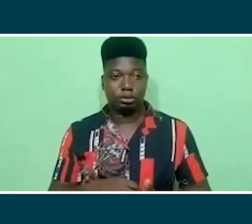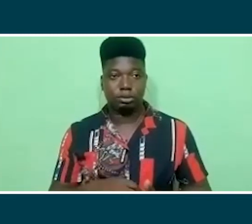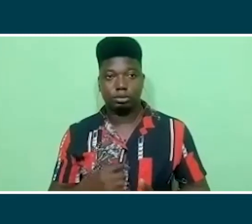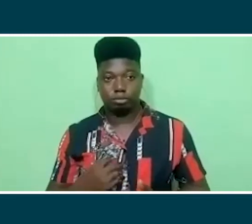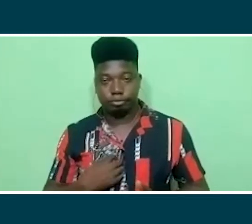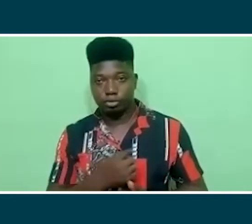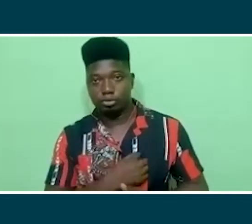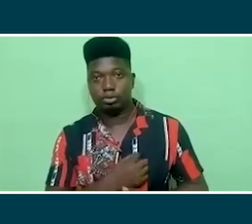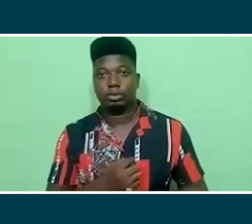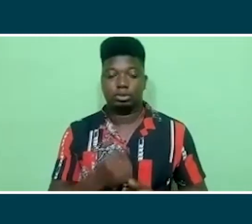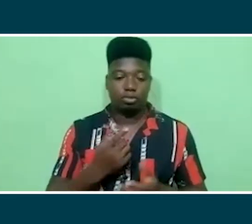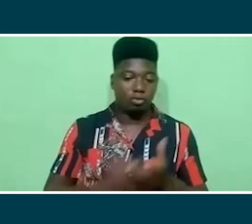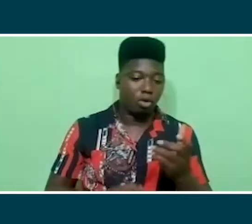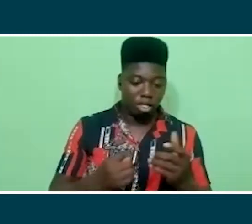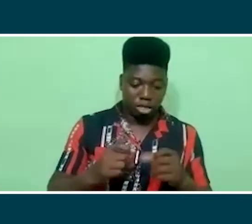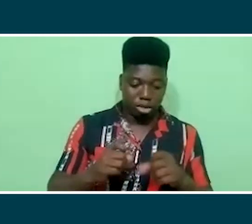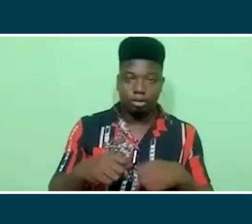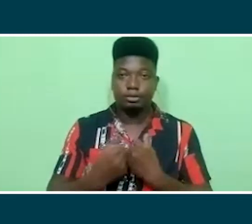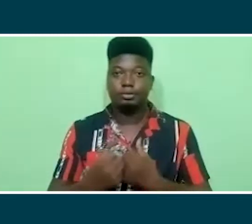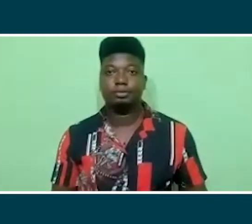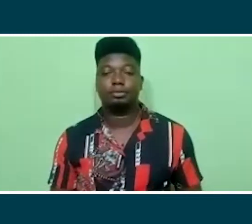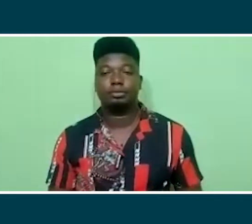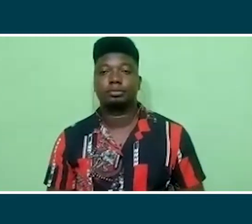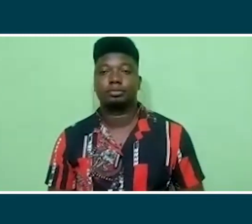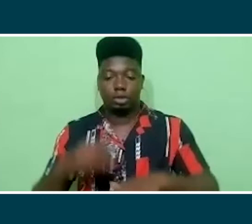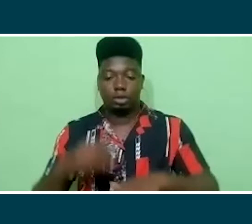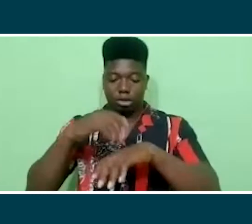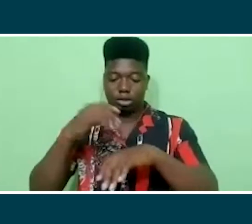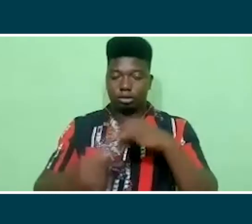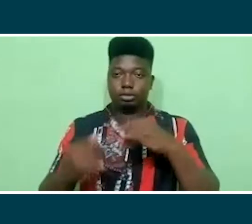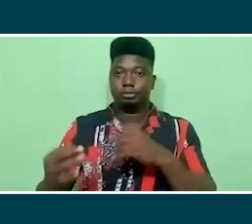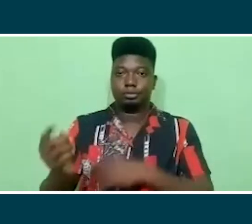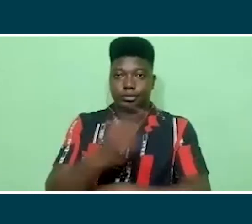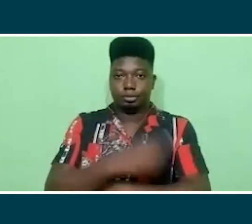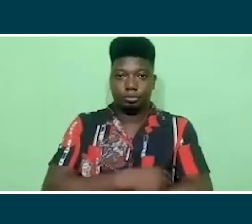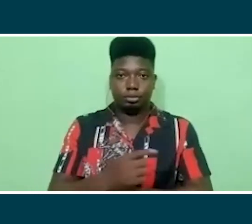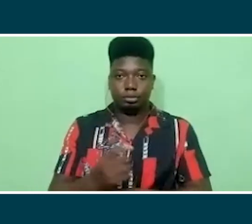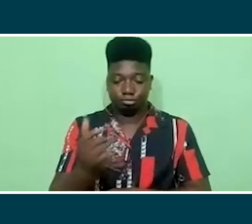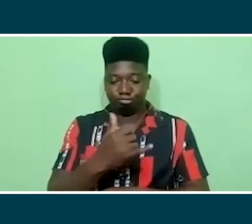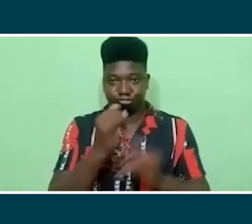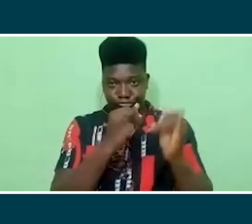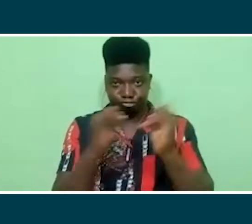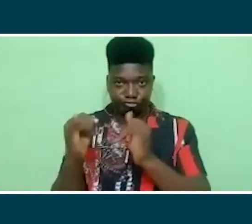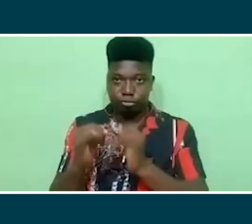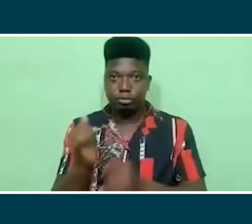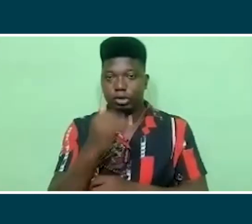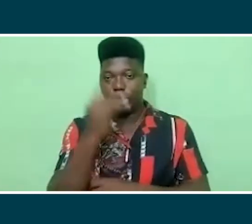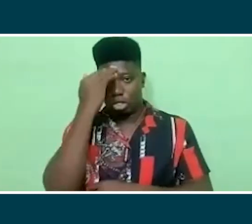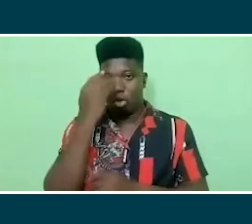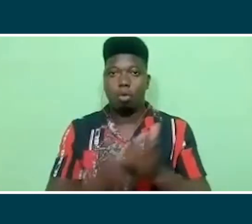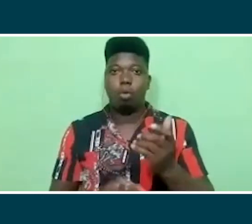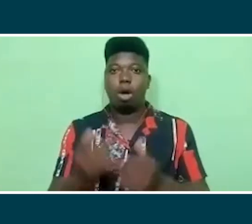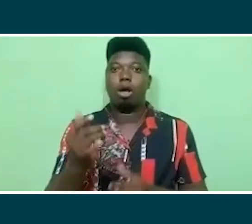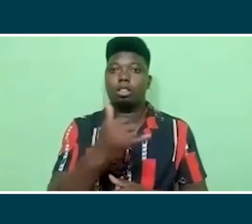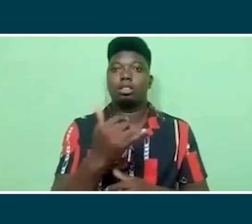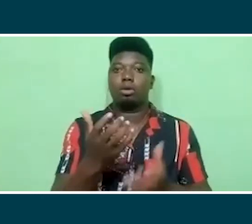society perceives them, at the end of the day, them as an individual, they know what they want to achieve.